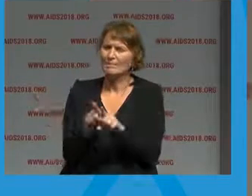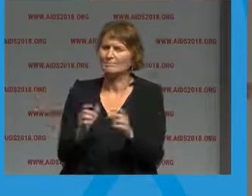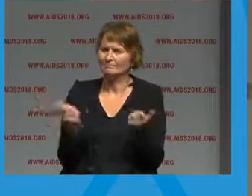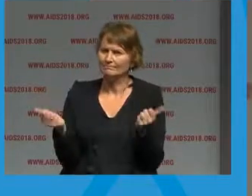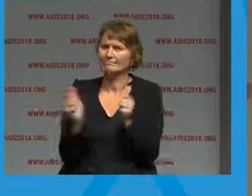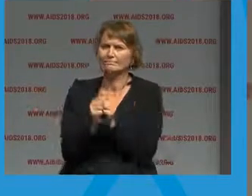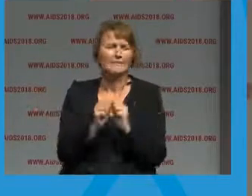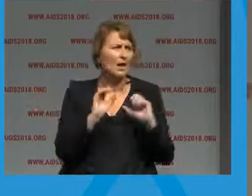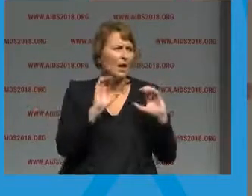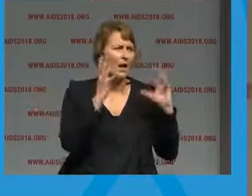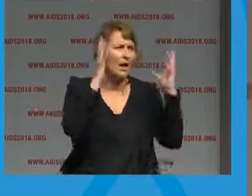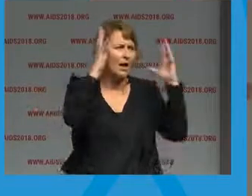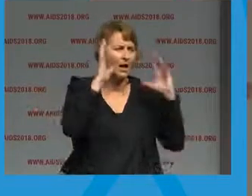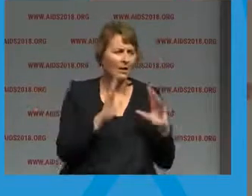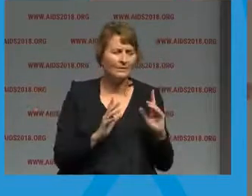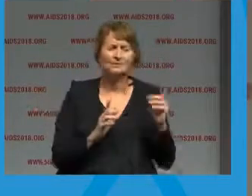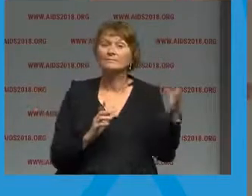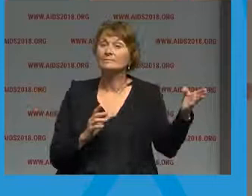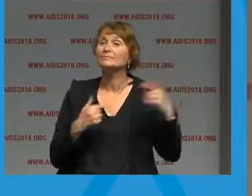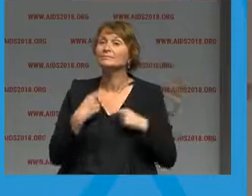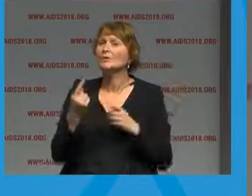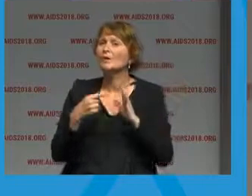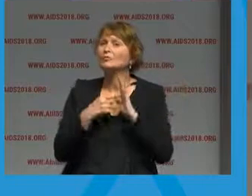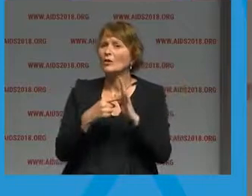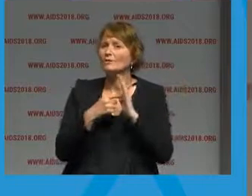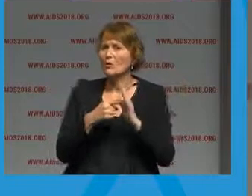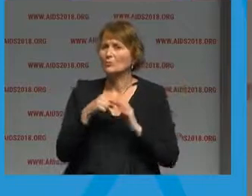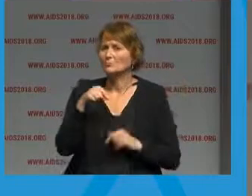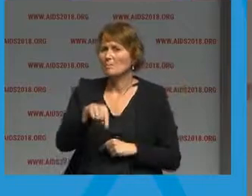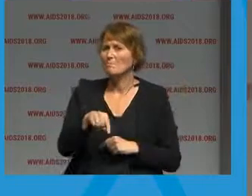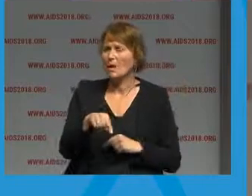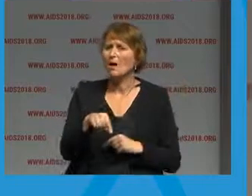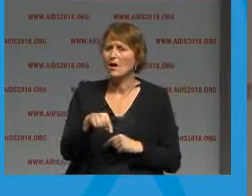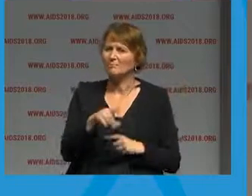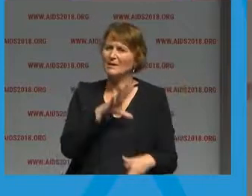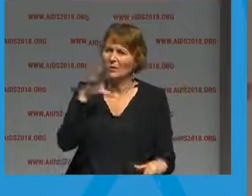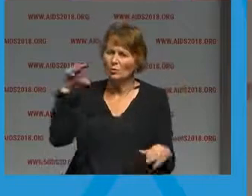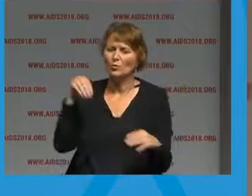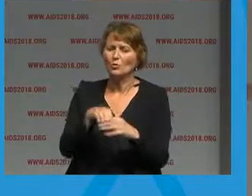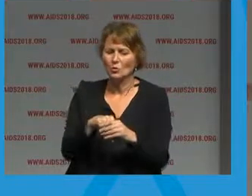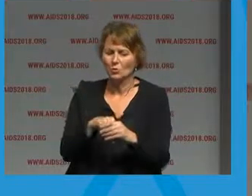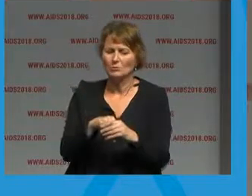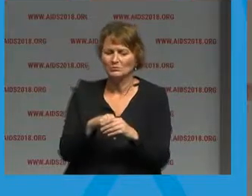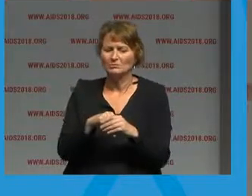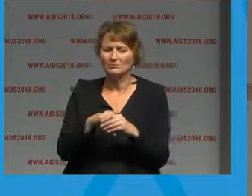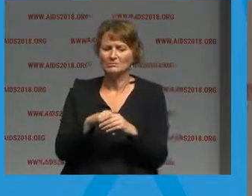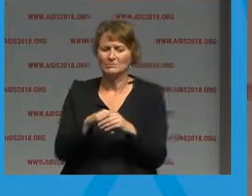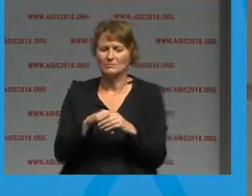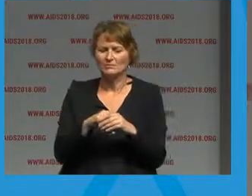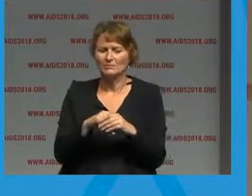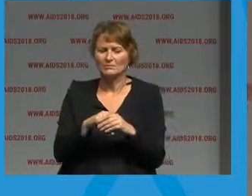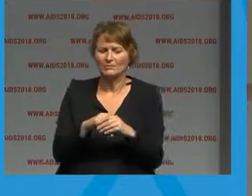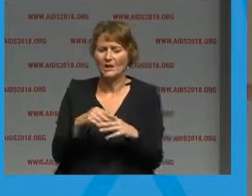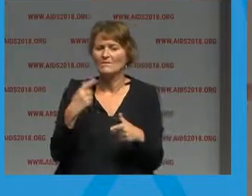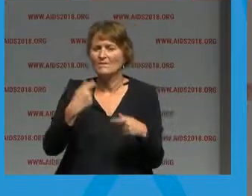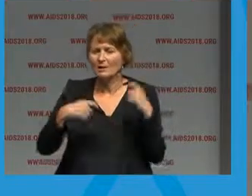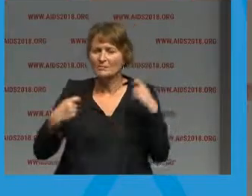for the inclusion of TRIPS flexibilities in the UN Declaration on